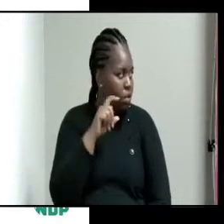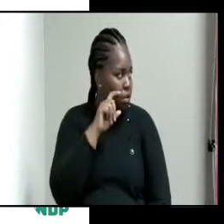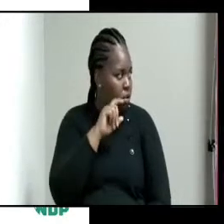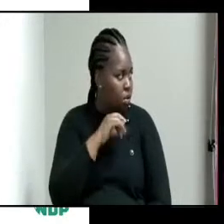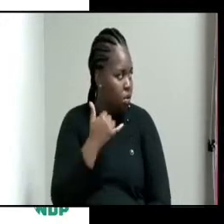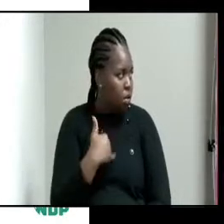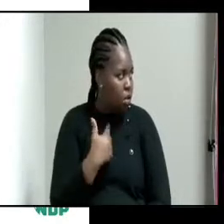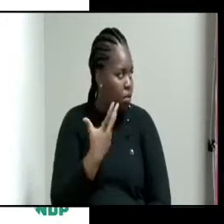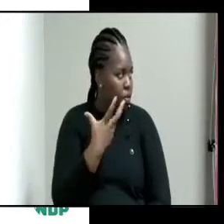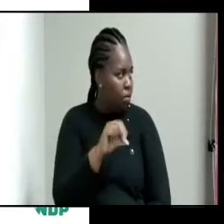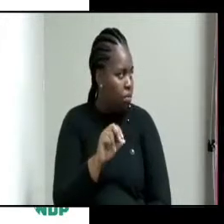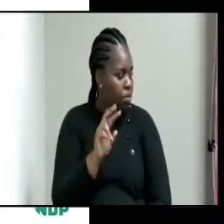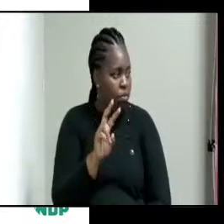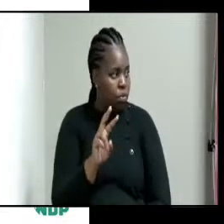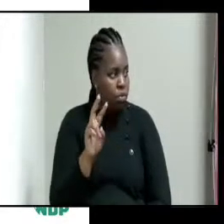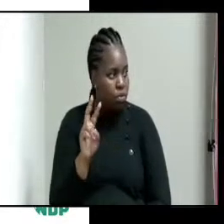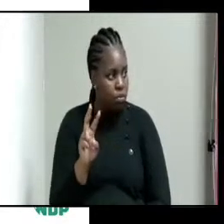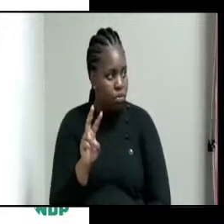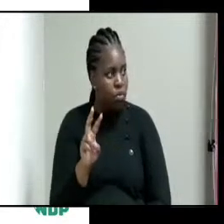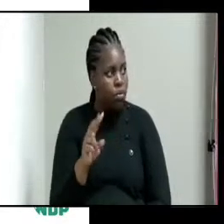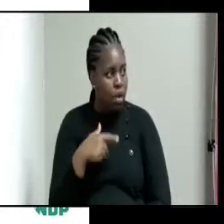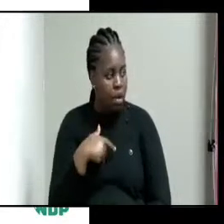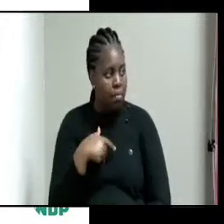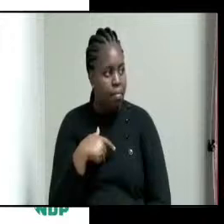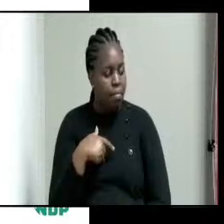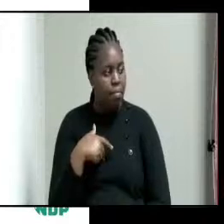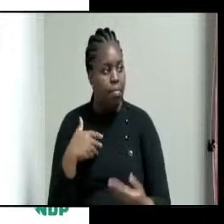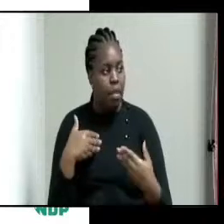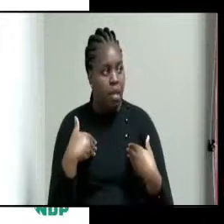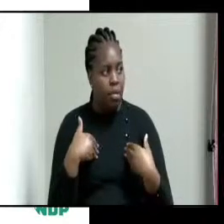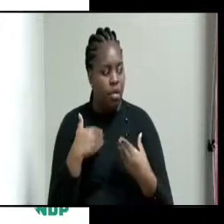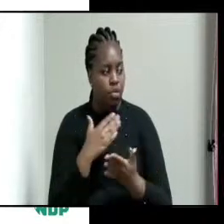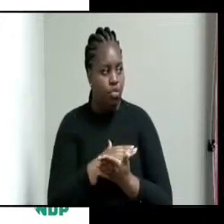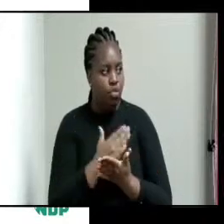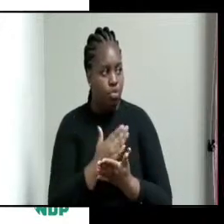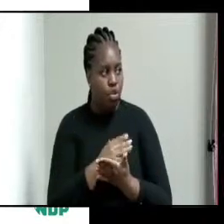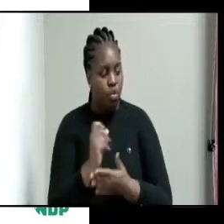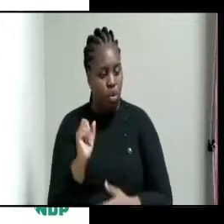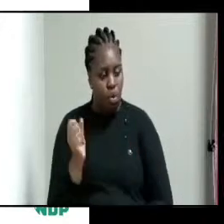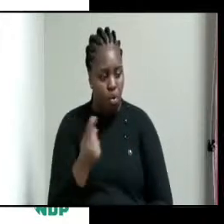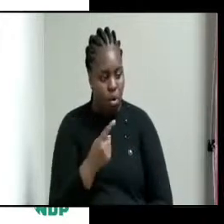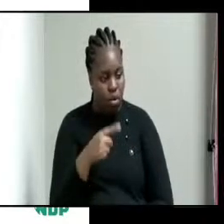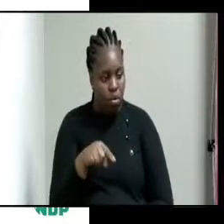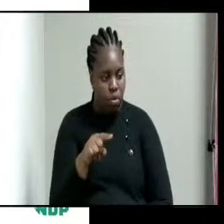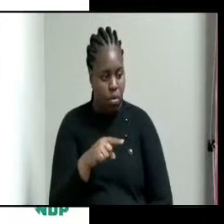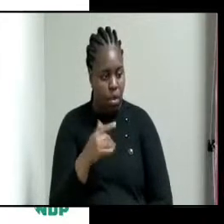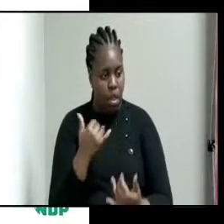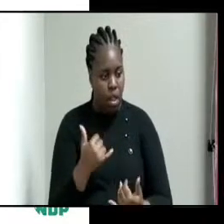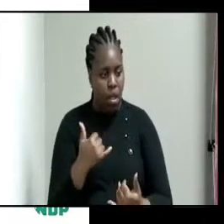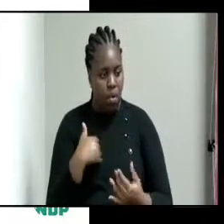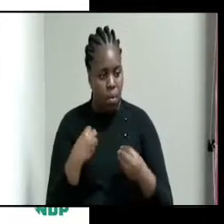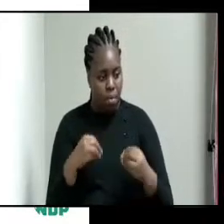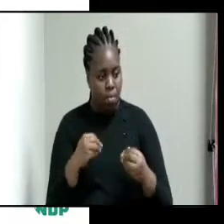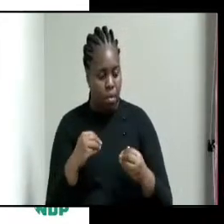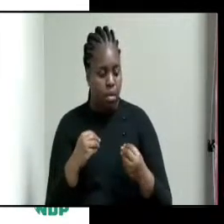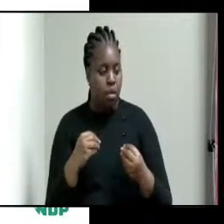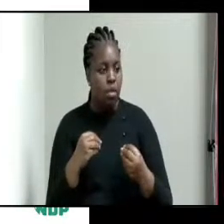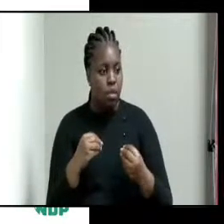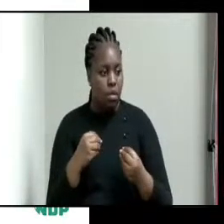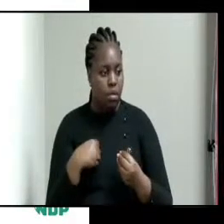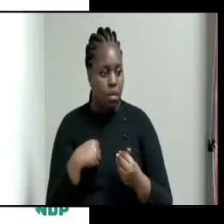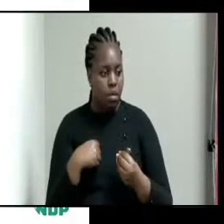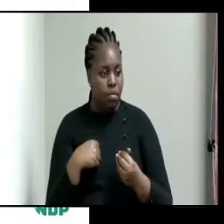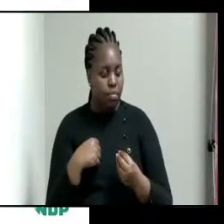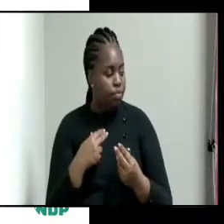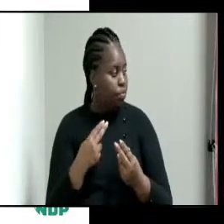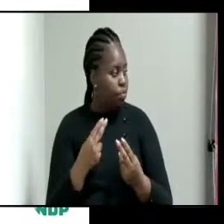in 2022. I'm glad to share with everyone that we are currently busy with a